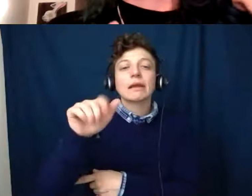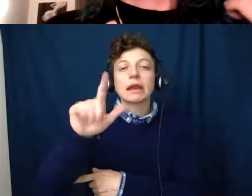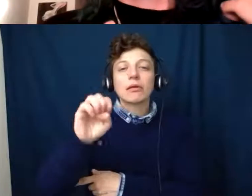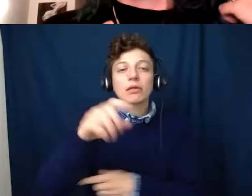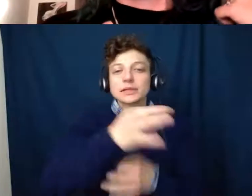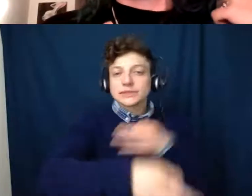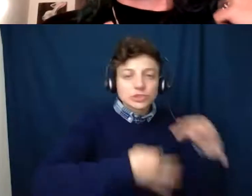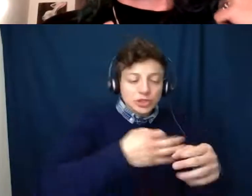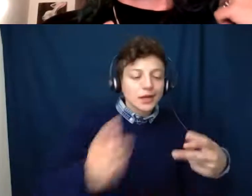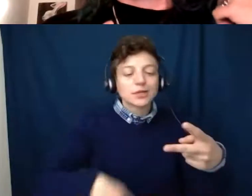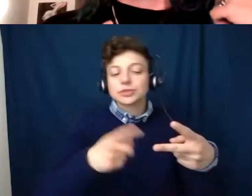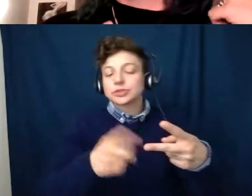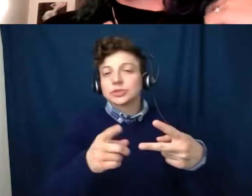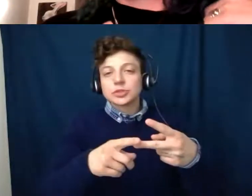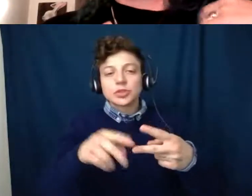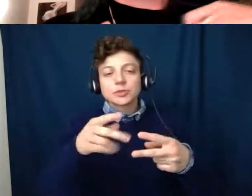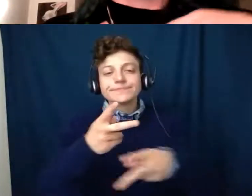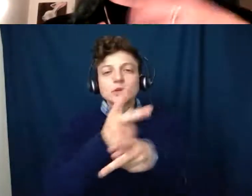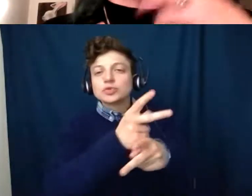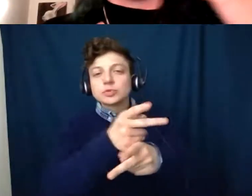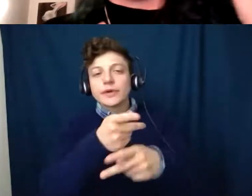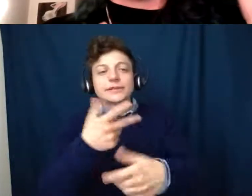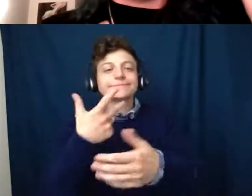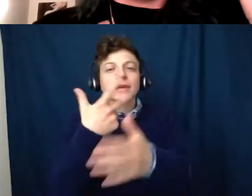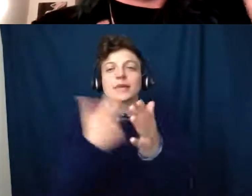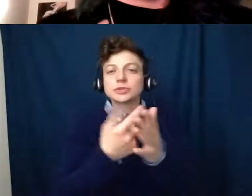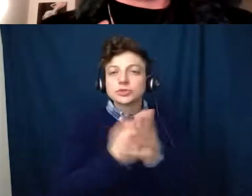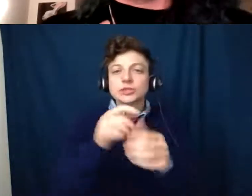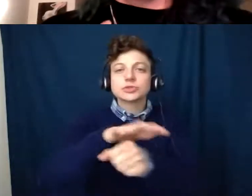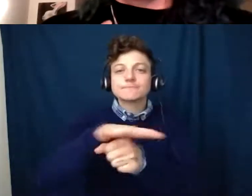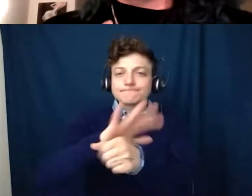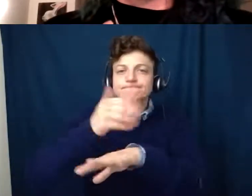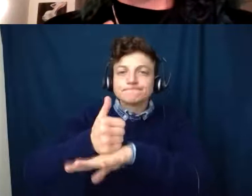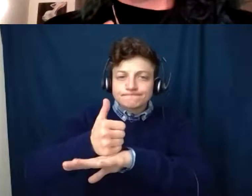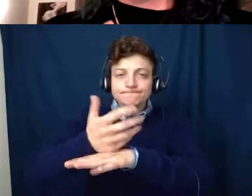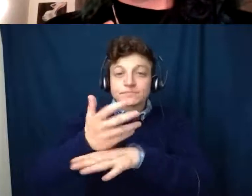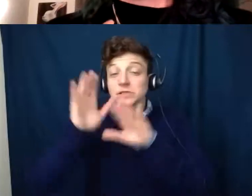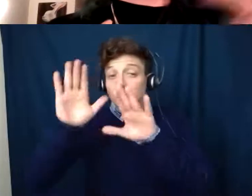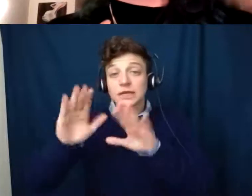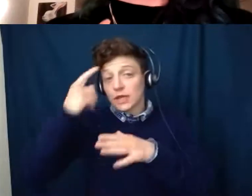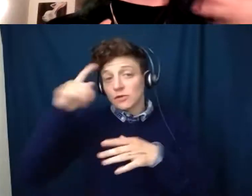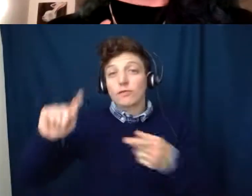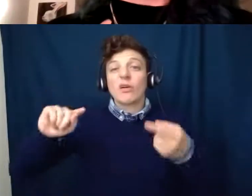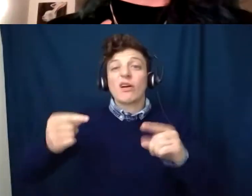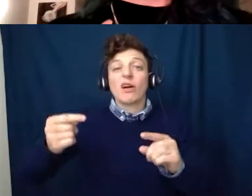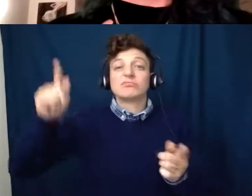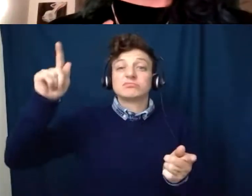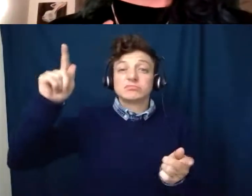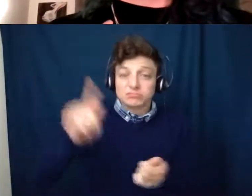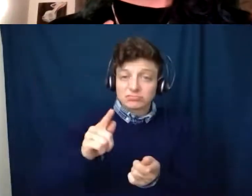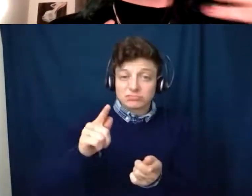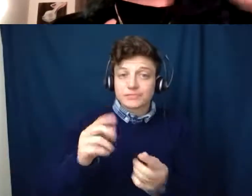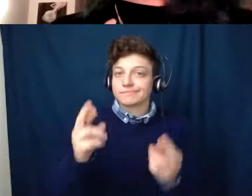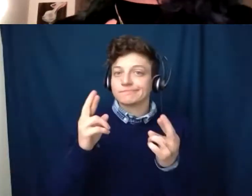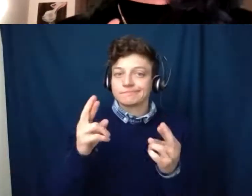sites, all of which are fantastic for harm reduction that I'm really hoping that these